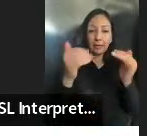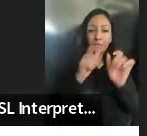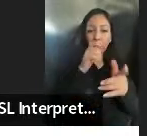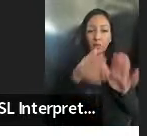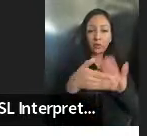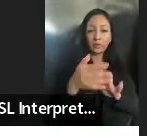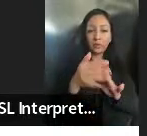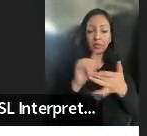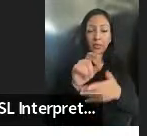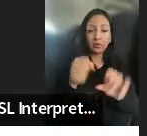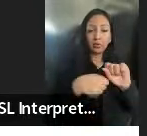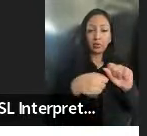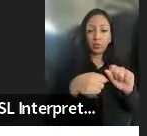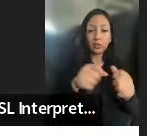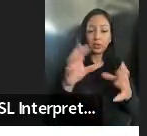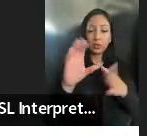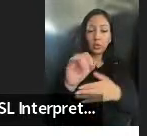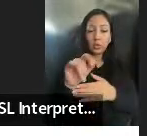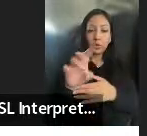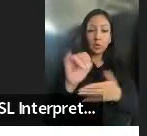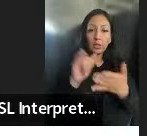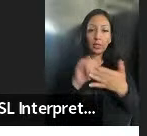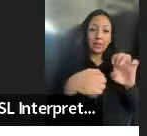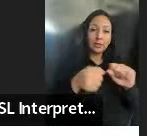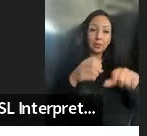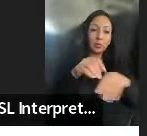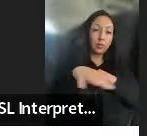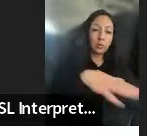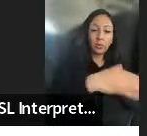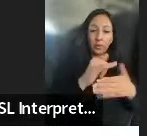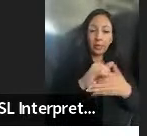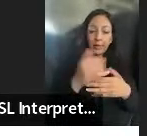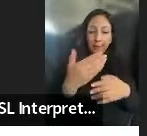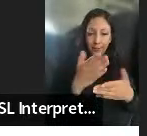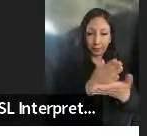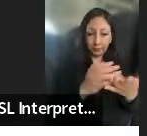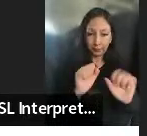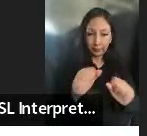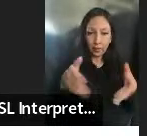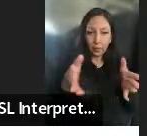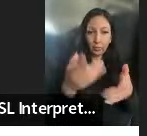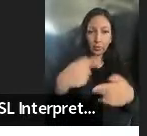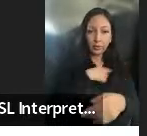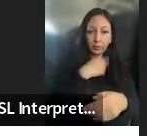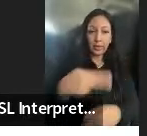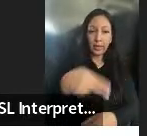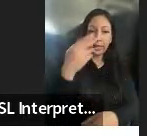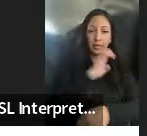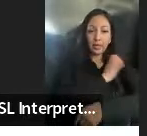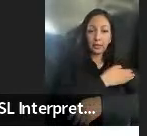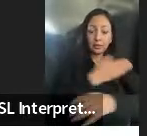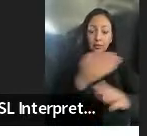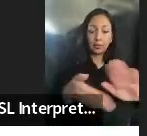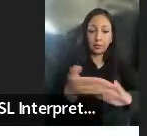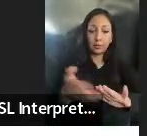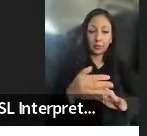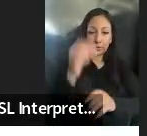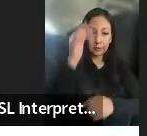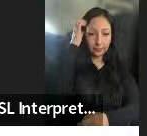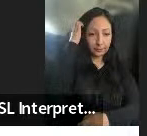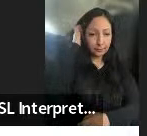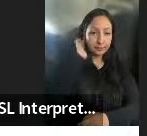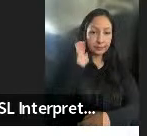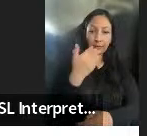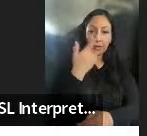stretch codes that stretch in those intervening periods and push us to have even higher energy performance. Thank